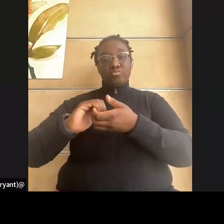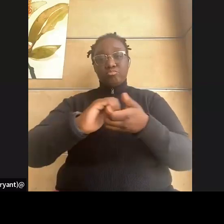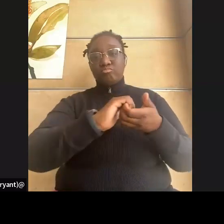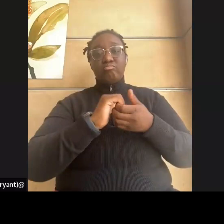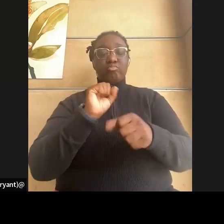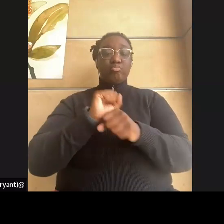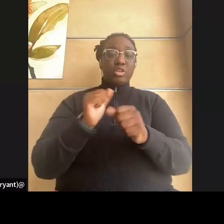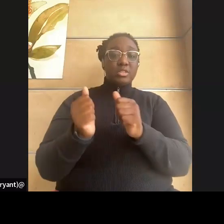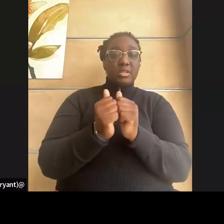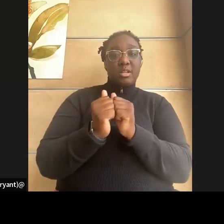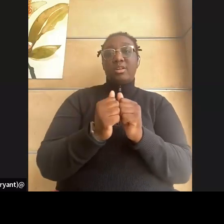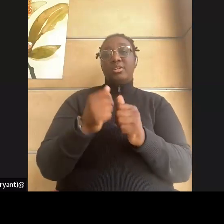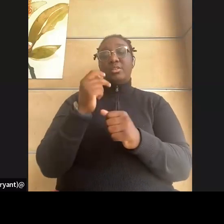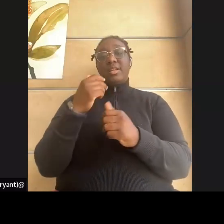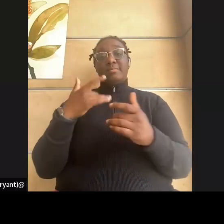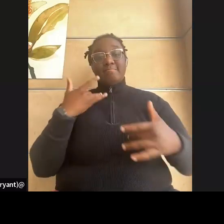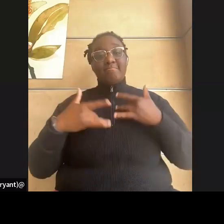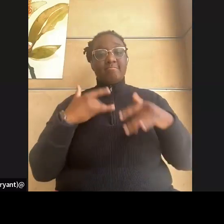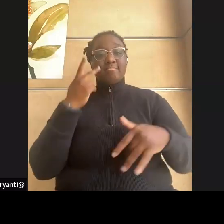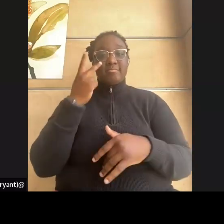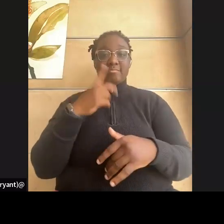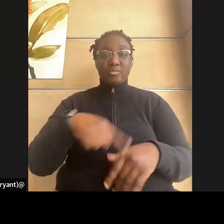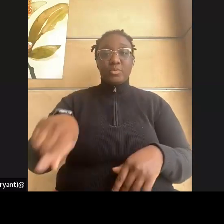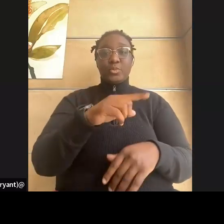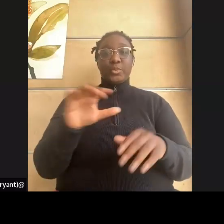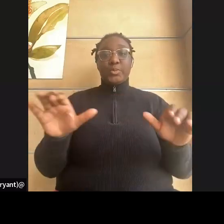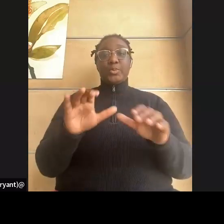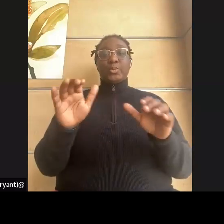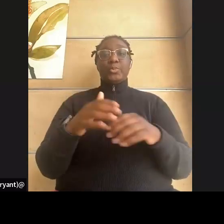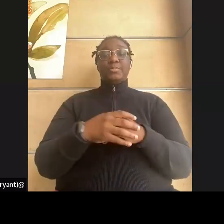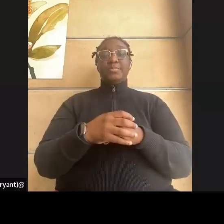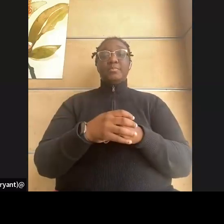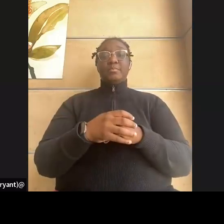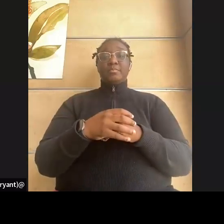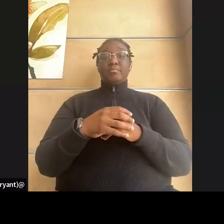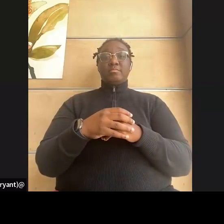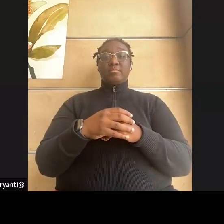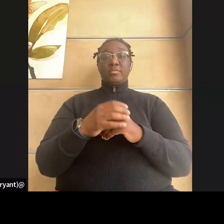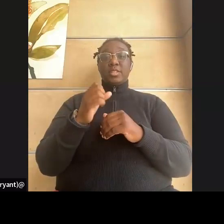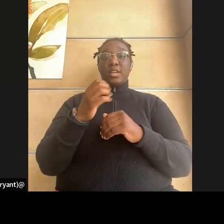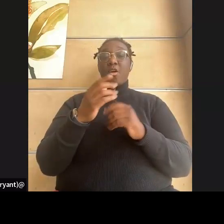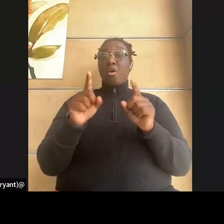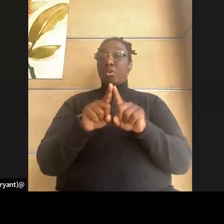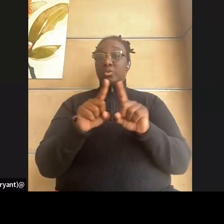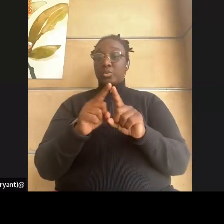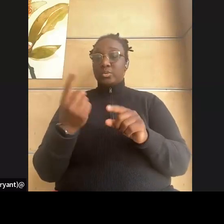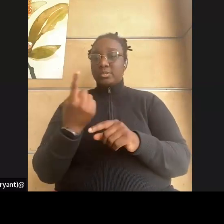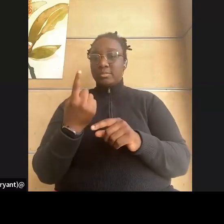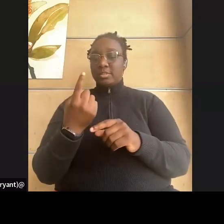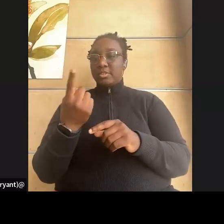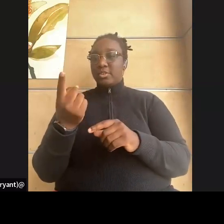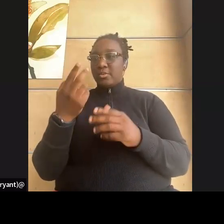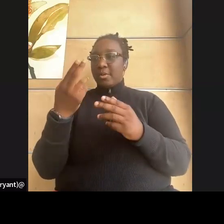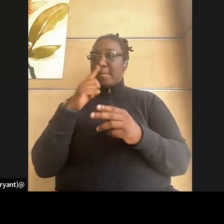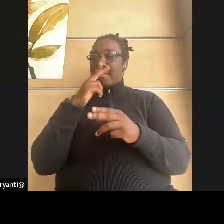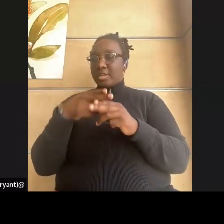you all are doing and hearing from you. So yeah, and say something that you mentioned earlier too, Michael, about the